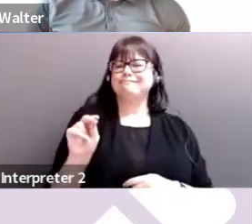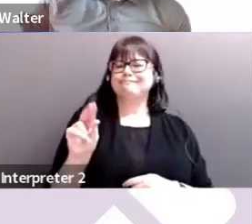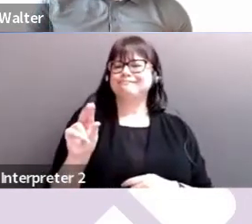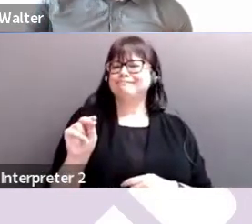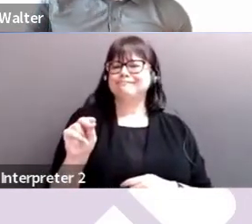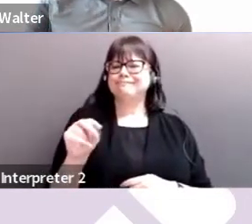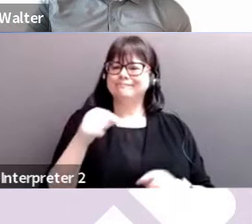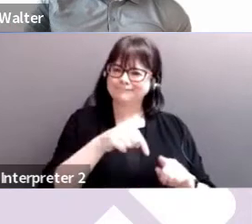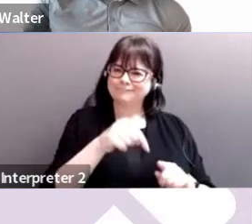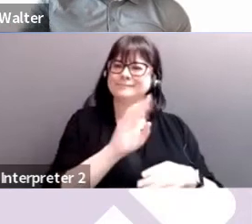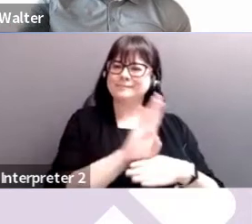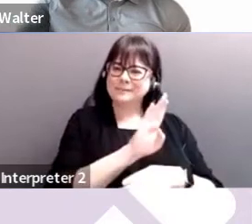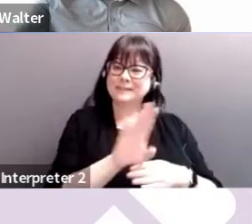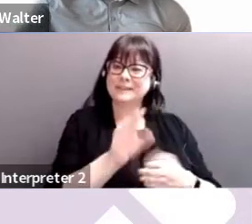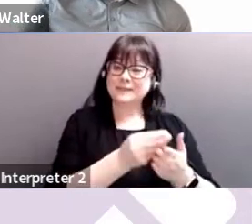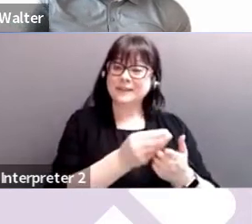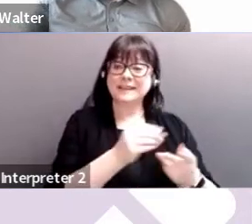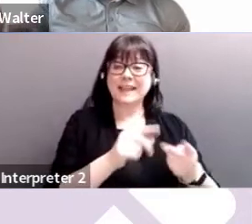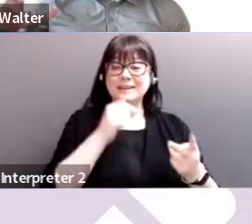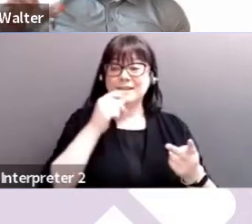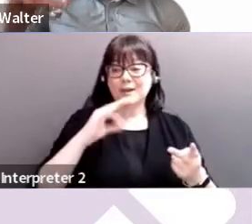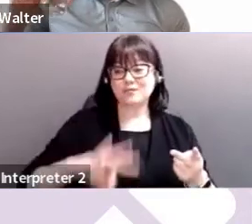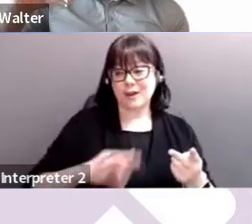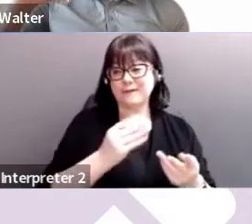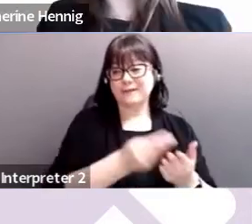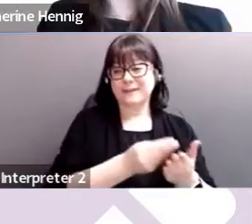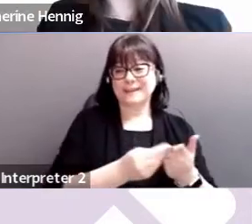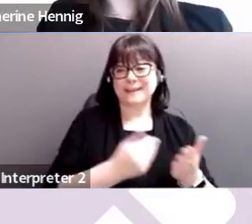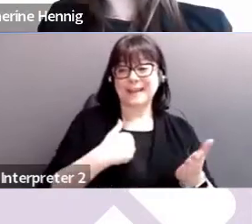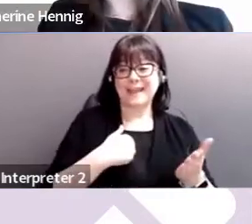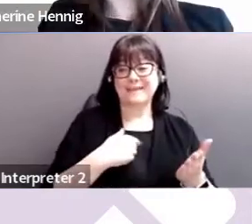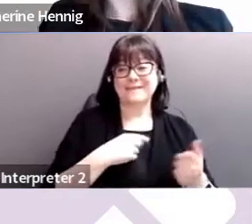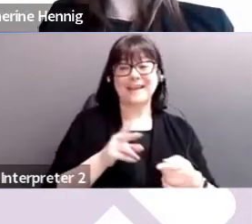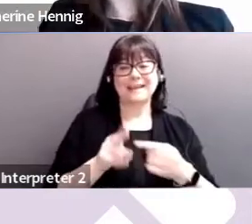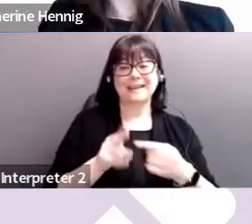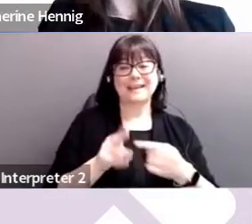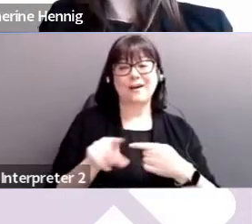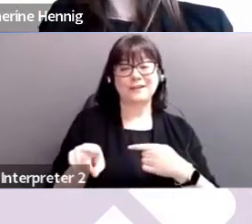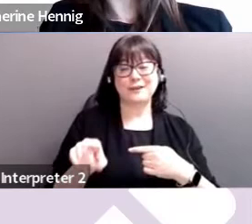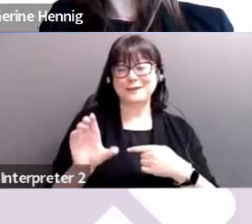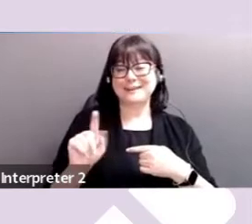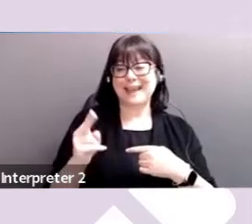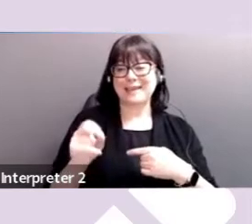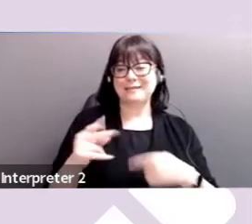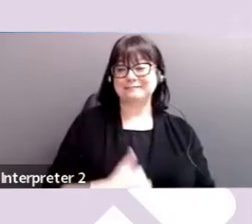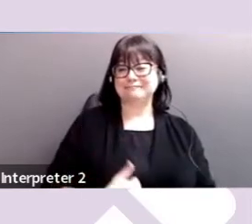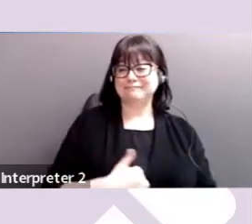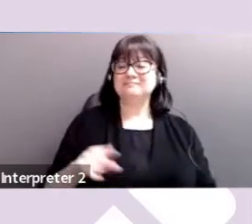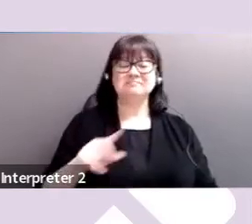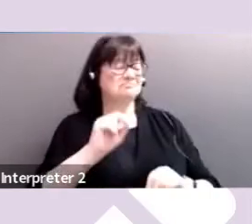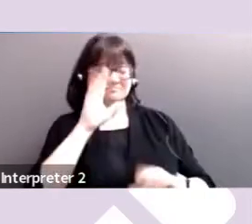for nonprofits. But Catherine, sorry, I totally cut you off. Maybe you want to expand more on that. No worries. You got it, Ben. So if you have